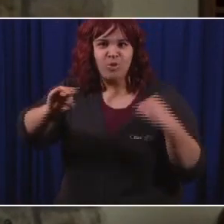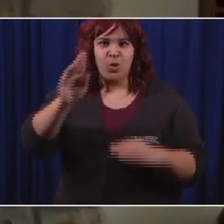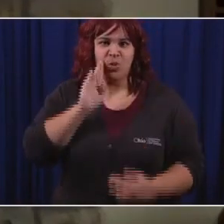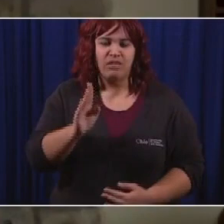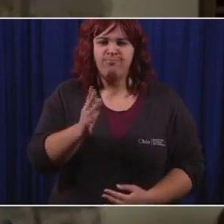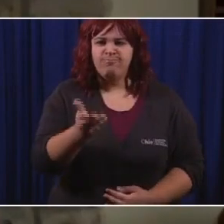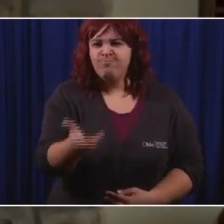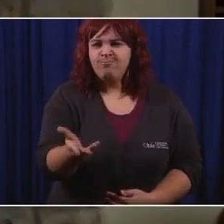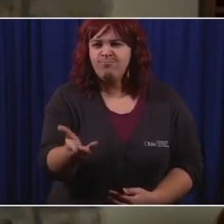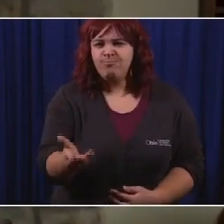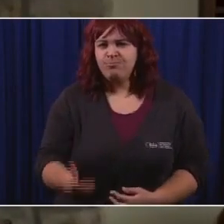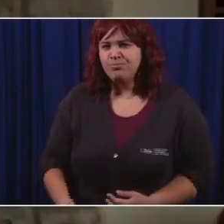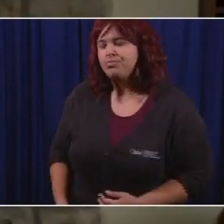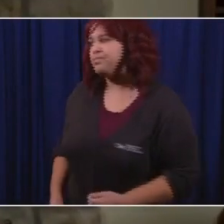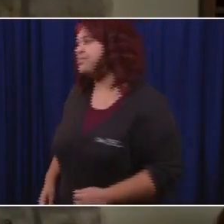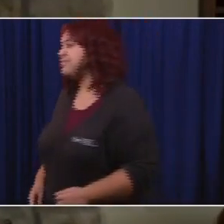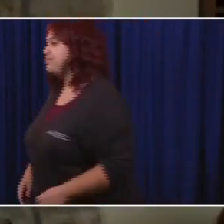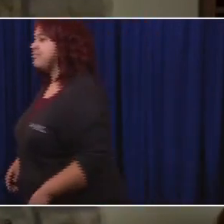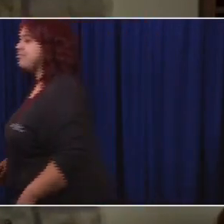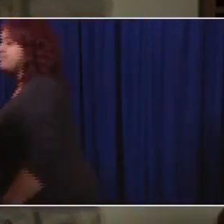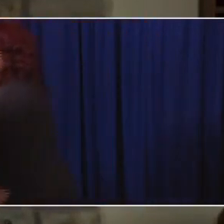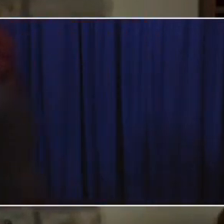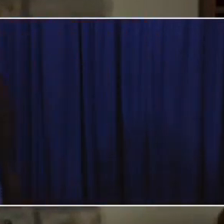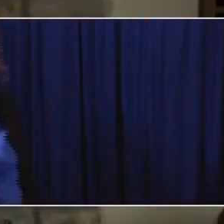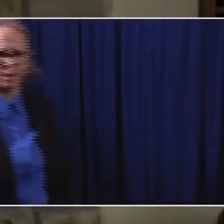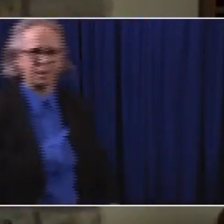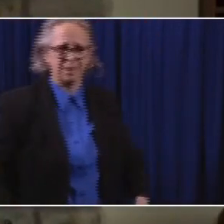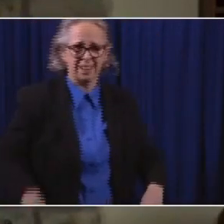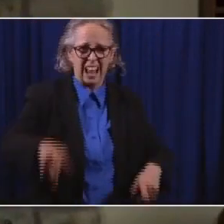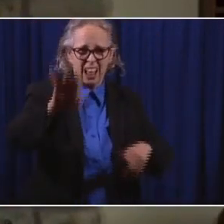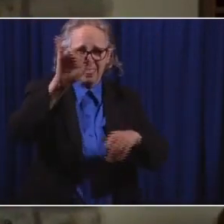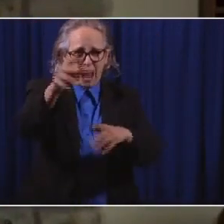Well, I think a plateau by definition means you stop going up